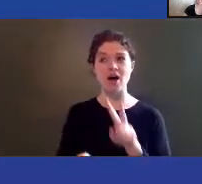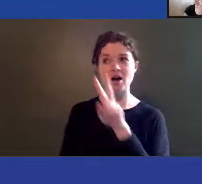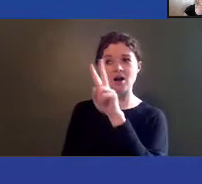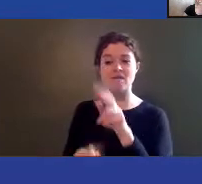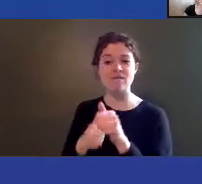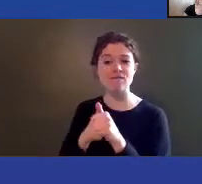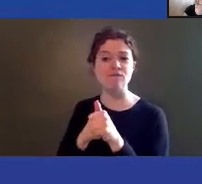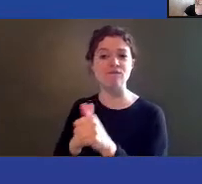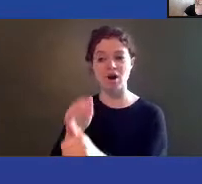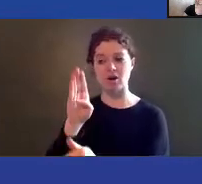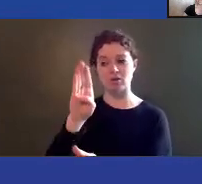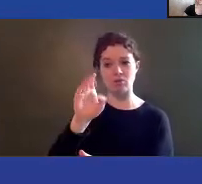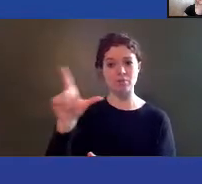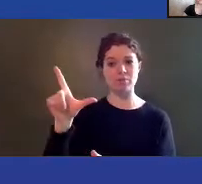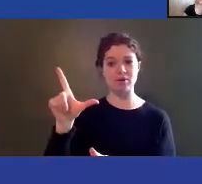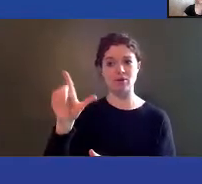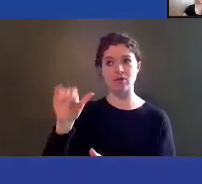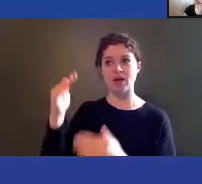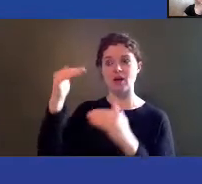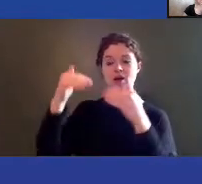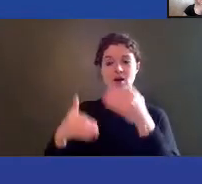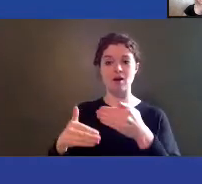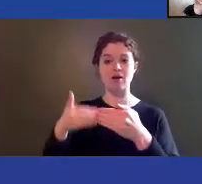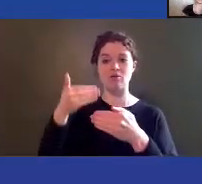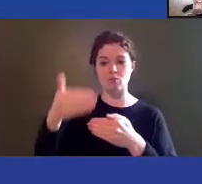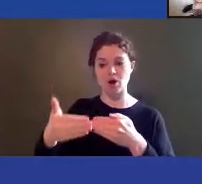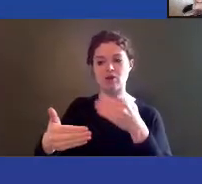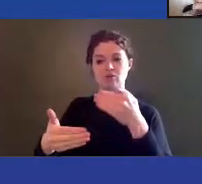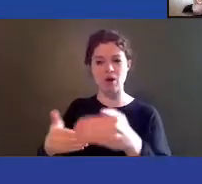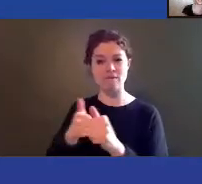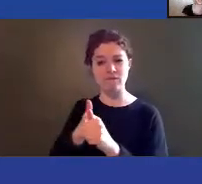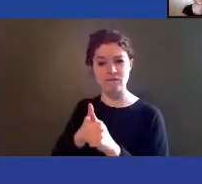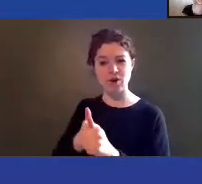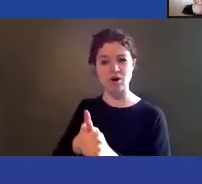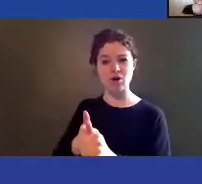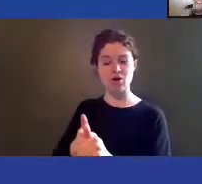legislative process. Each bill has